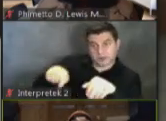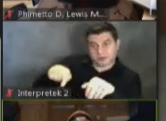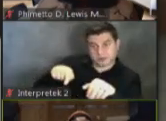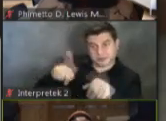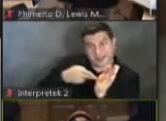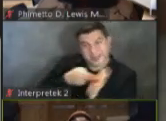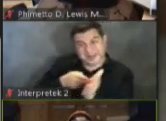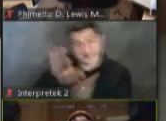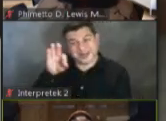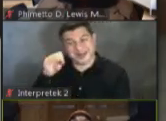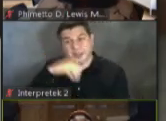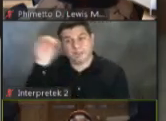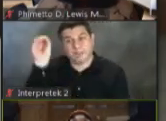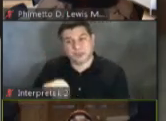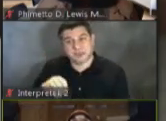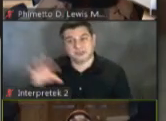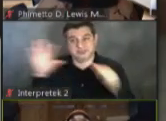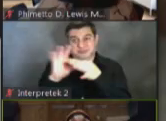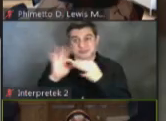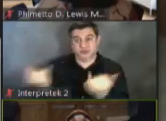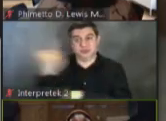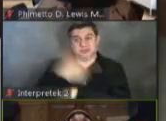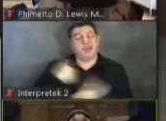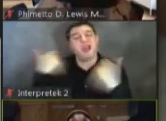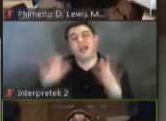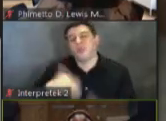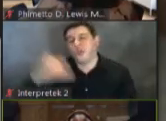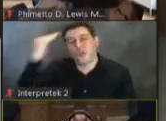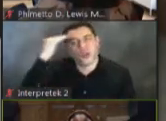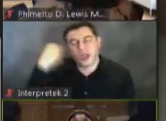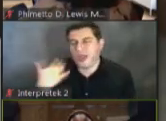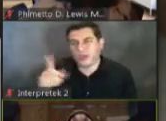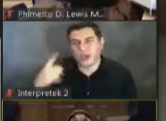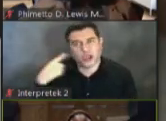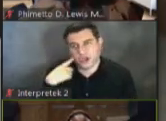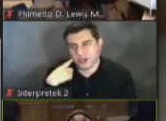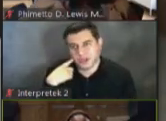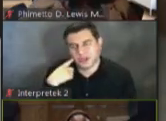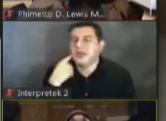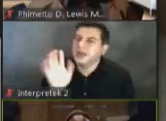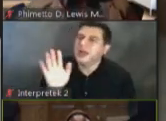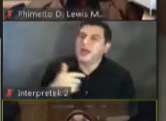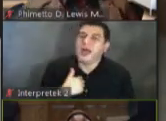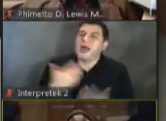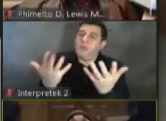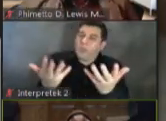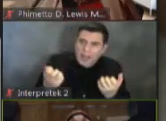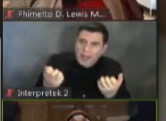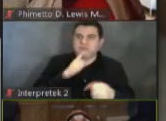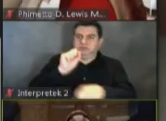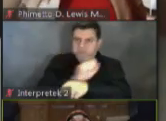I would like to see some actual implementing. Policy is just a pretty thing on a shelf until